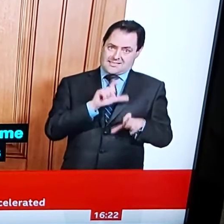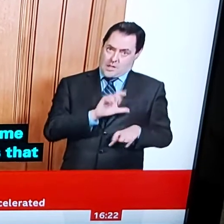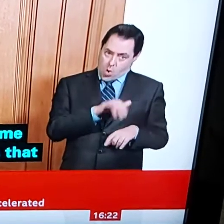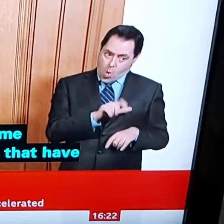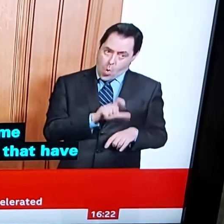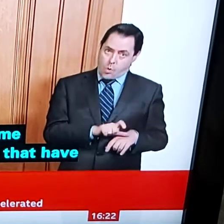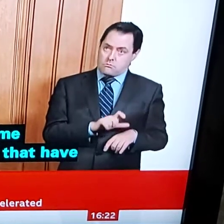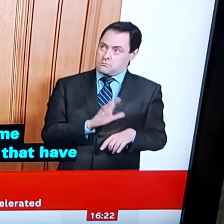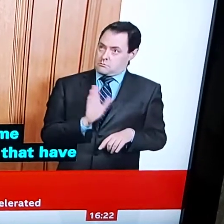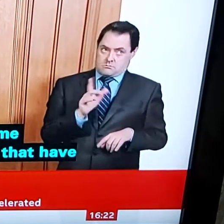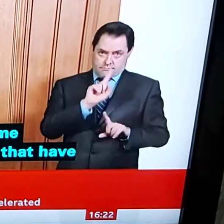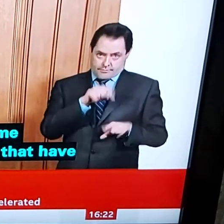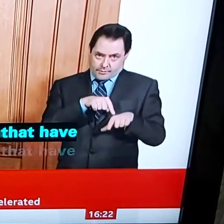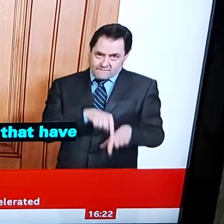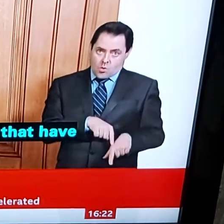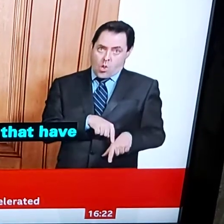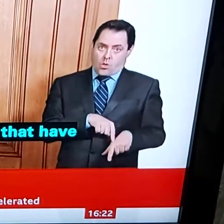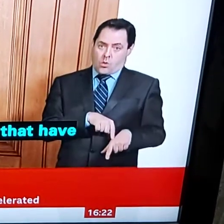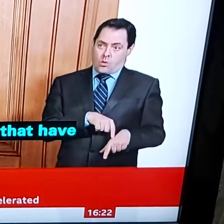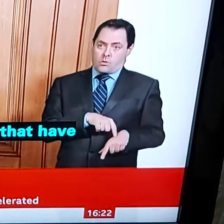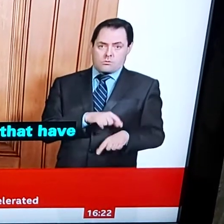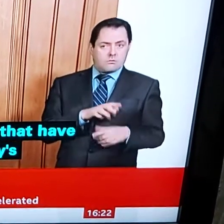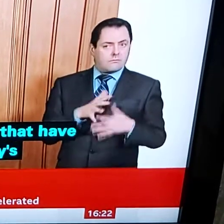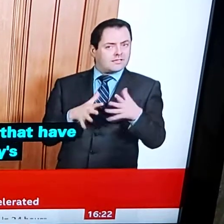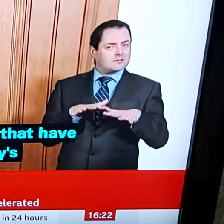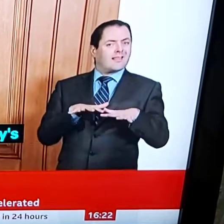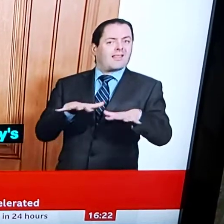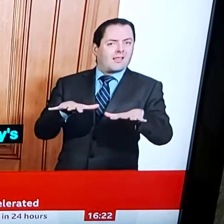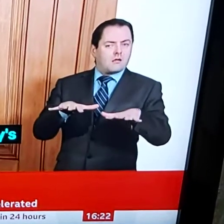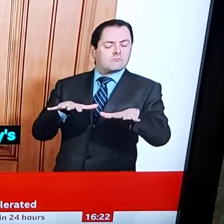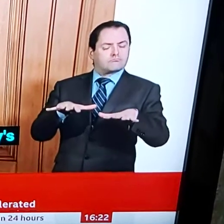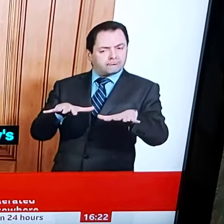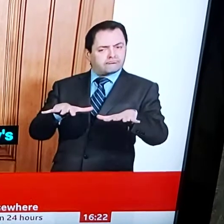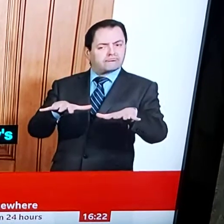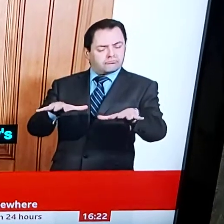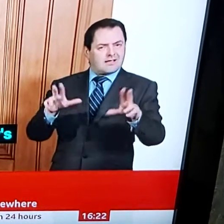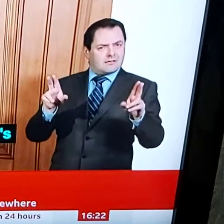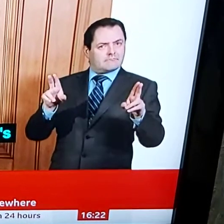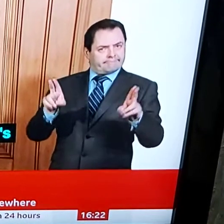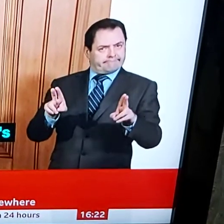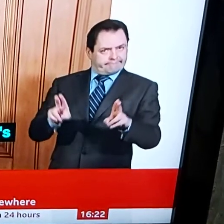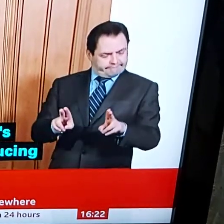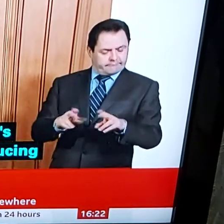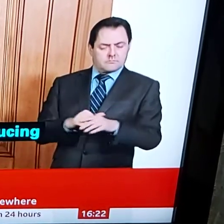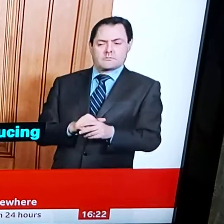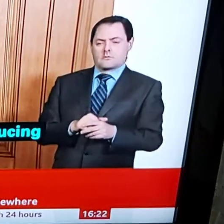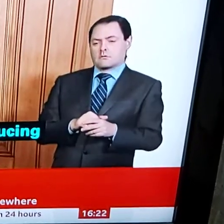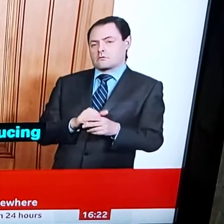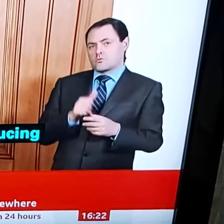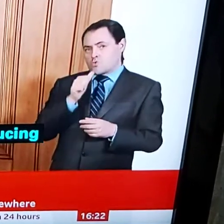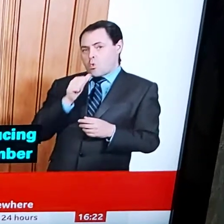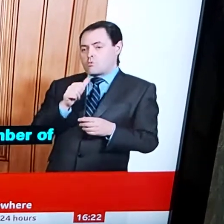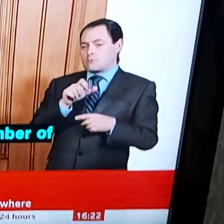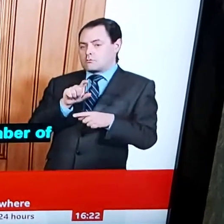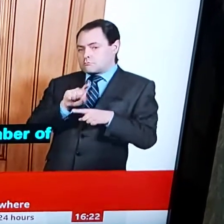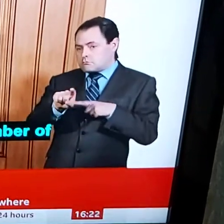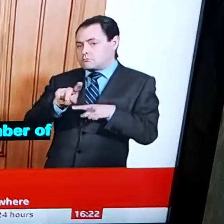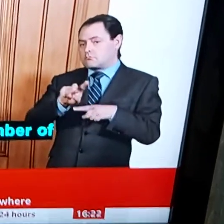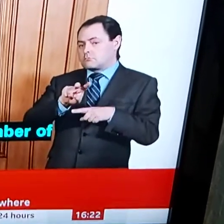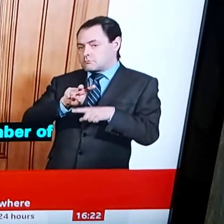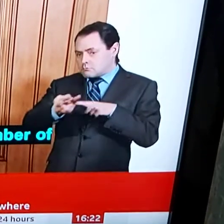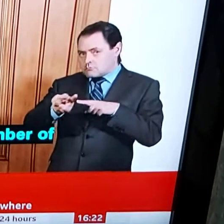with them, is reducing transmission, will over a number of days and weeks start to be